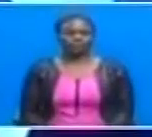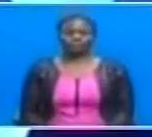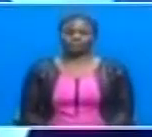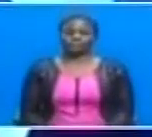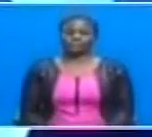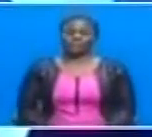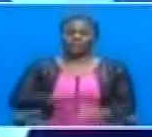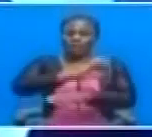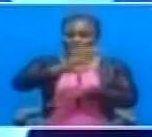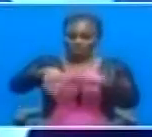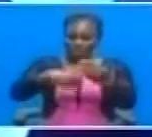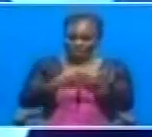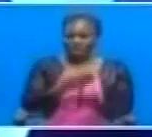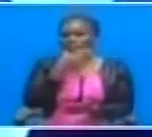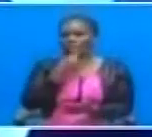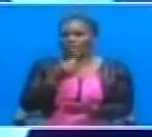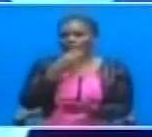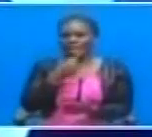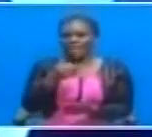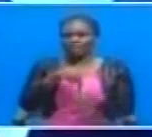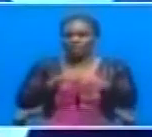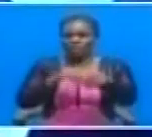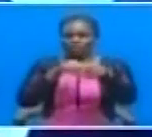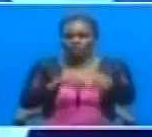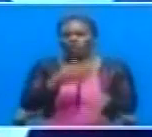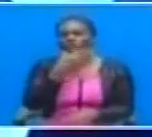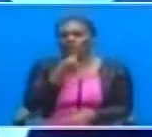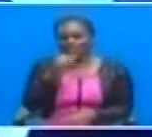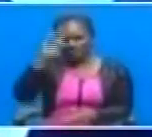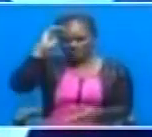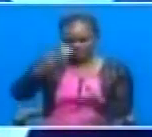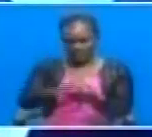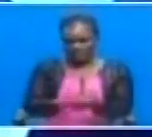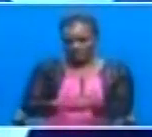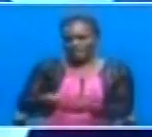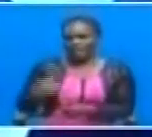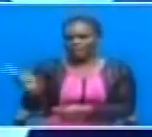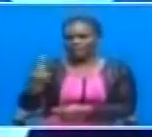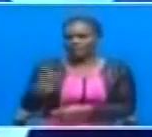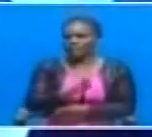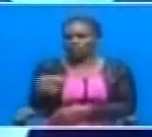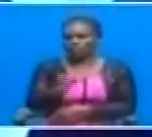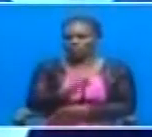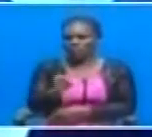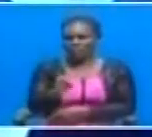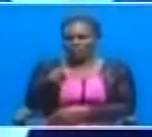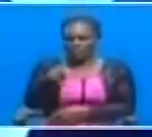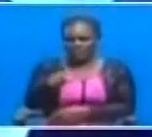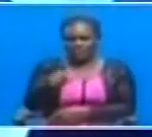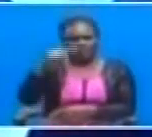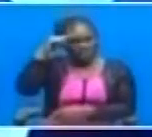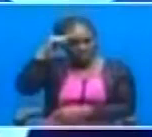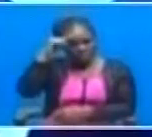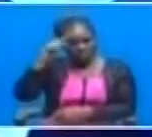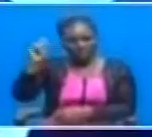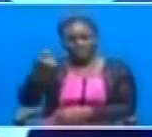All right, that all men live in the shadow of their fathers is a common belief. U.S. President Barack Obama was estranged from his Kenyan